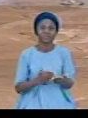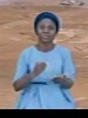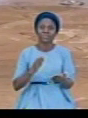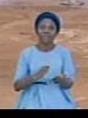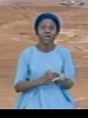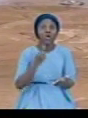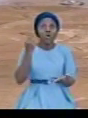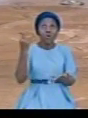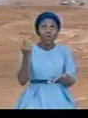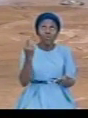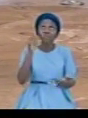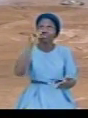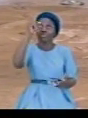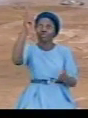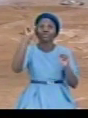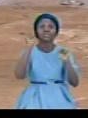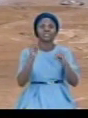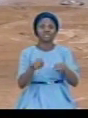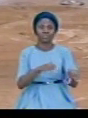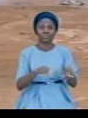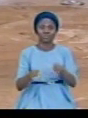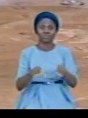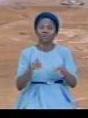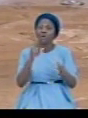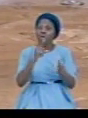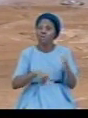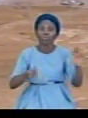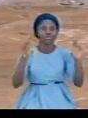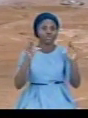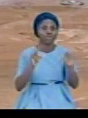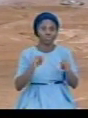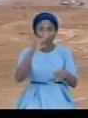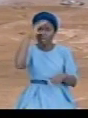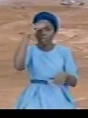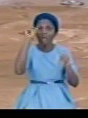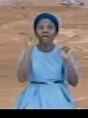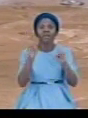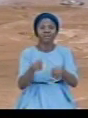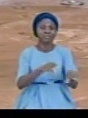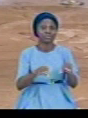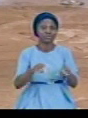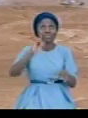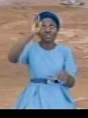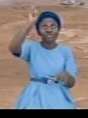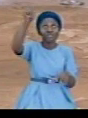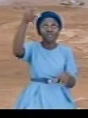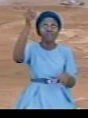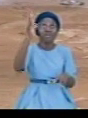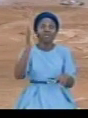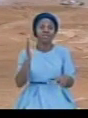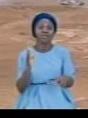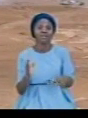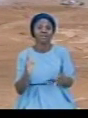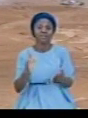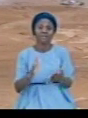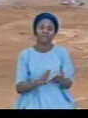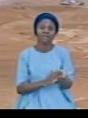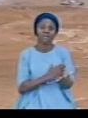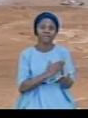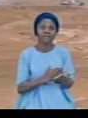Jehovah. Only you can do what no man can do, Jehovah.